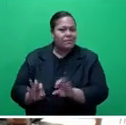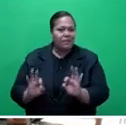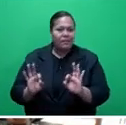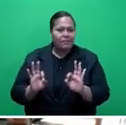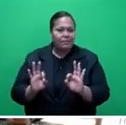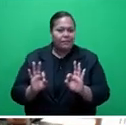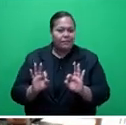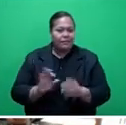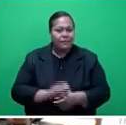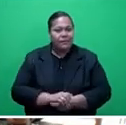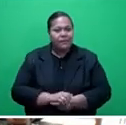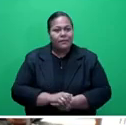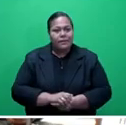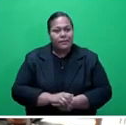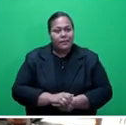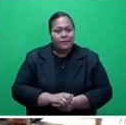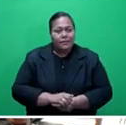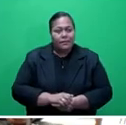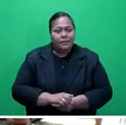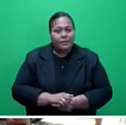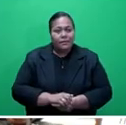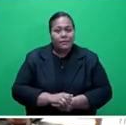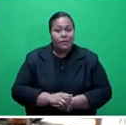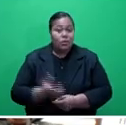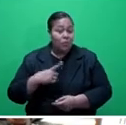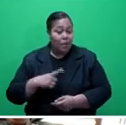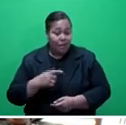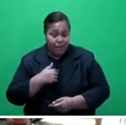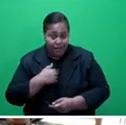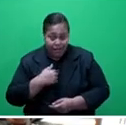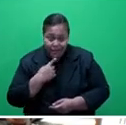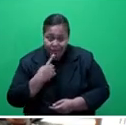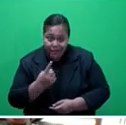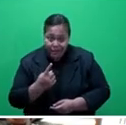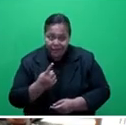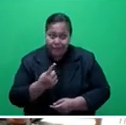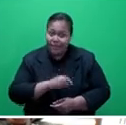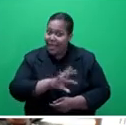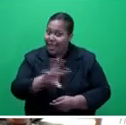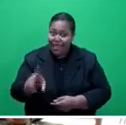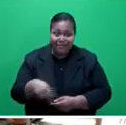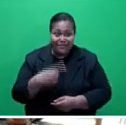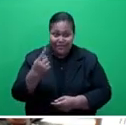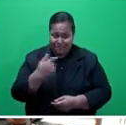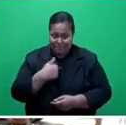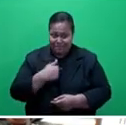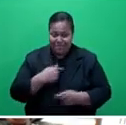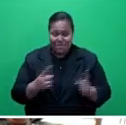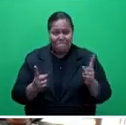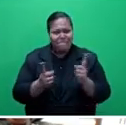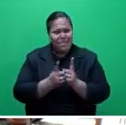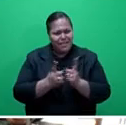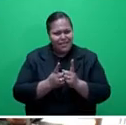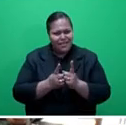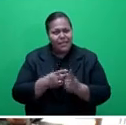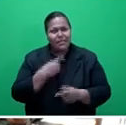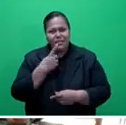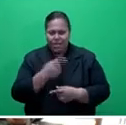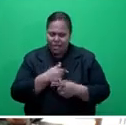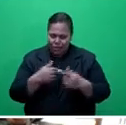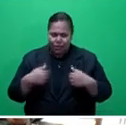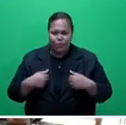Mr. Speaker, sir, this is why I say to everyone that I meet that says we're going to press the reset